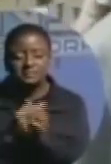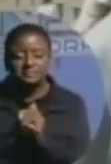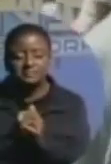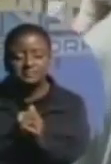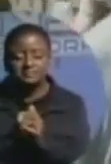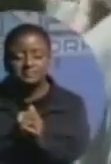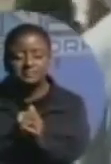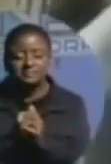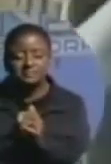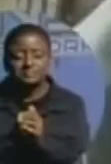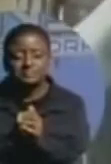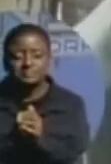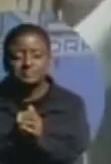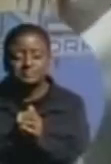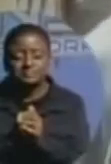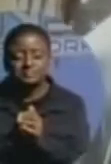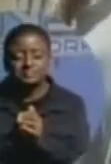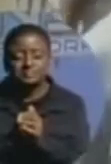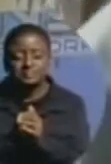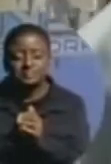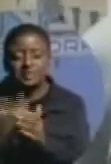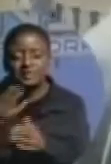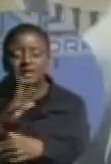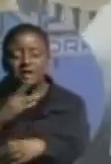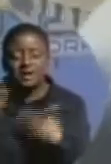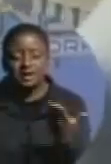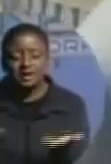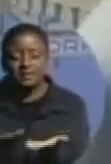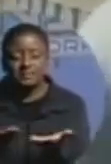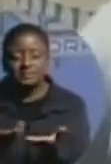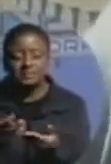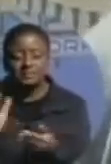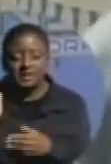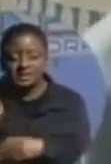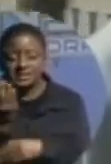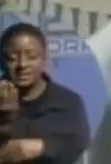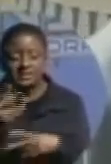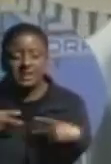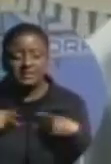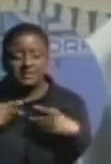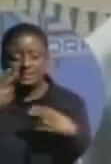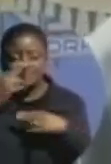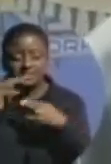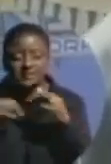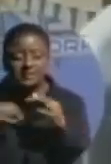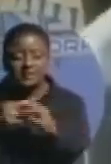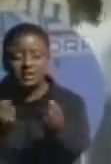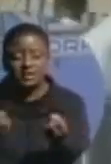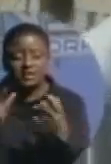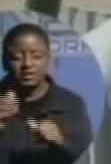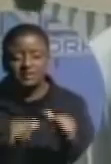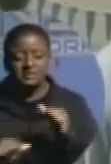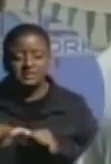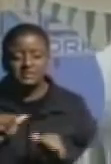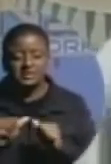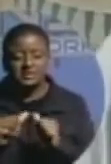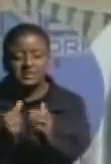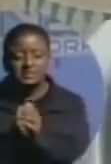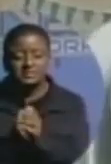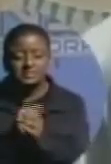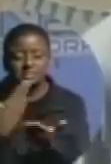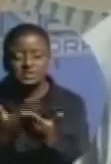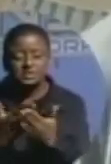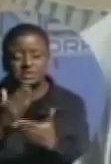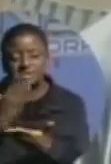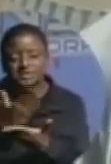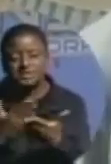and so, you know, they're here. They seem to be having fun. We're having lots of activities, so it's good. And we have some kids who've